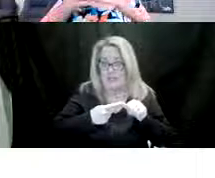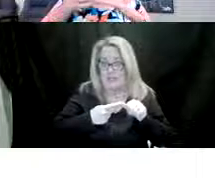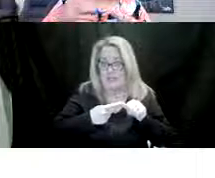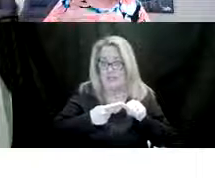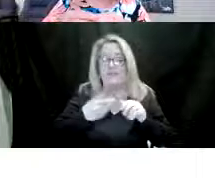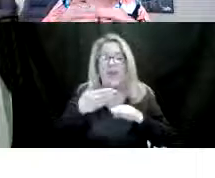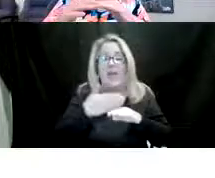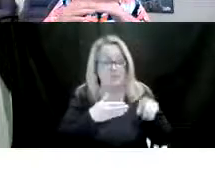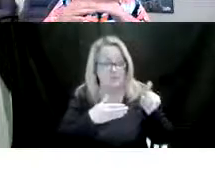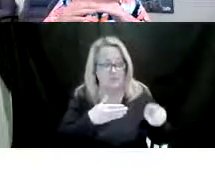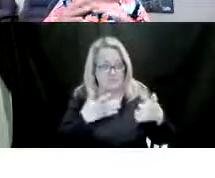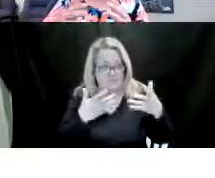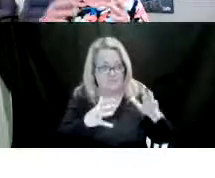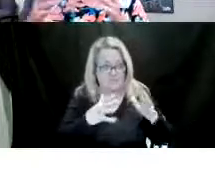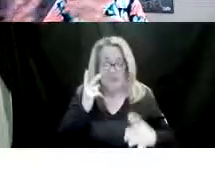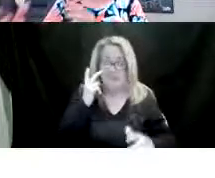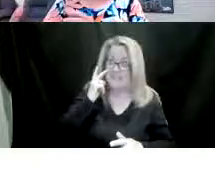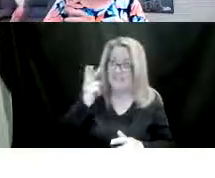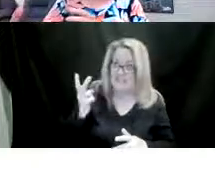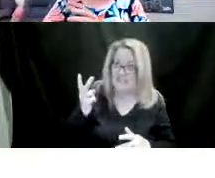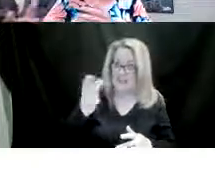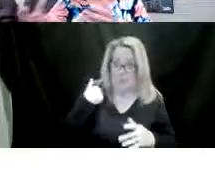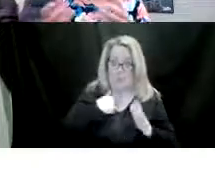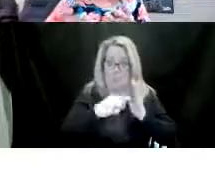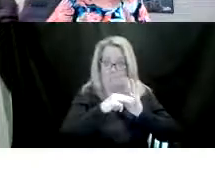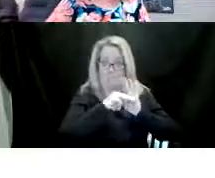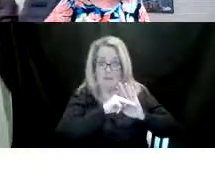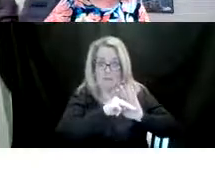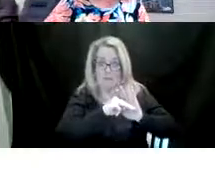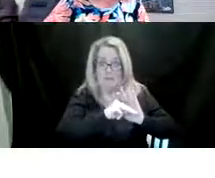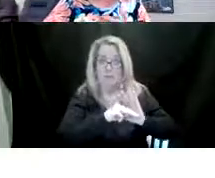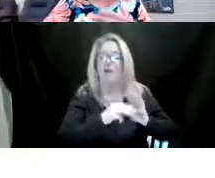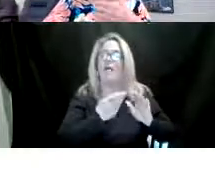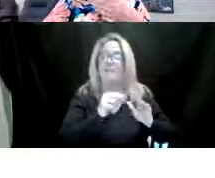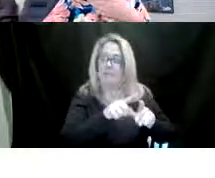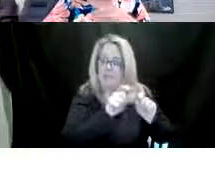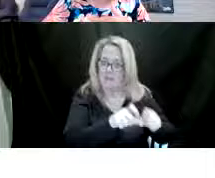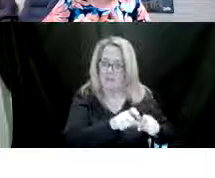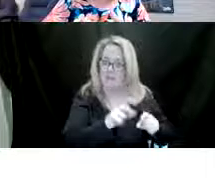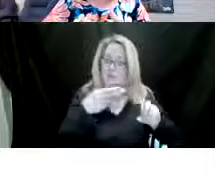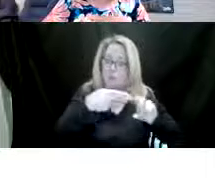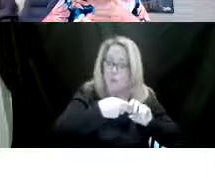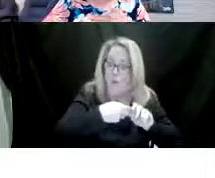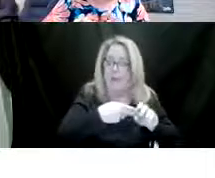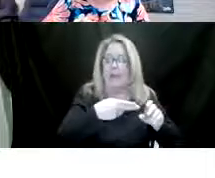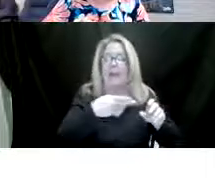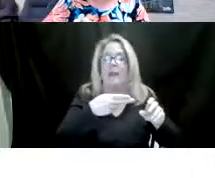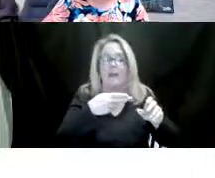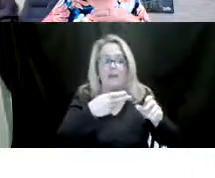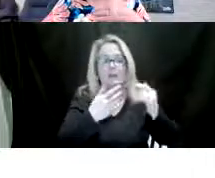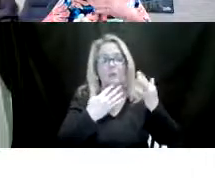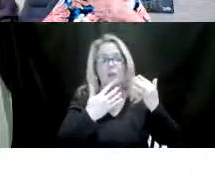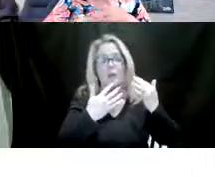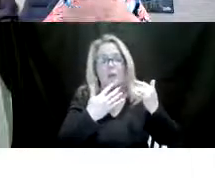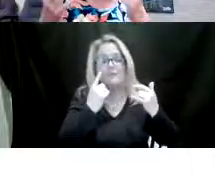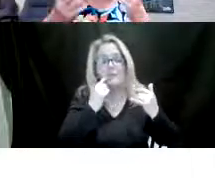a chance to have you model that, then having the child participate more fully, and then waiting for a verbal